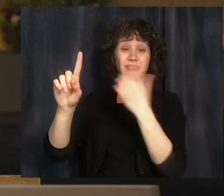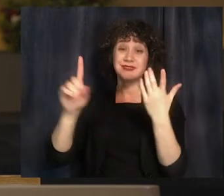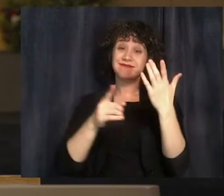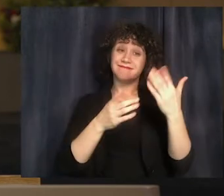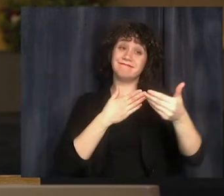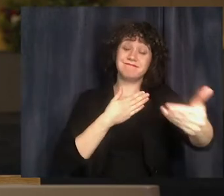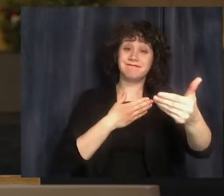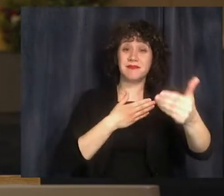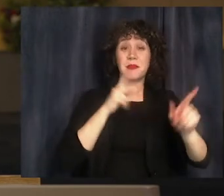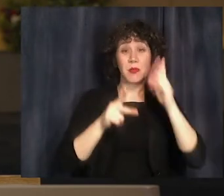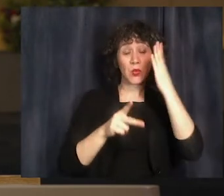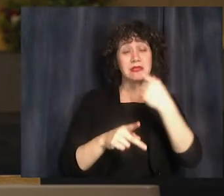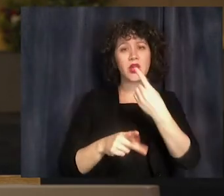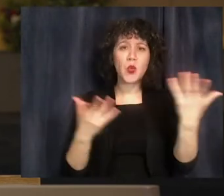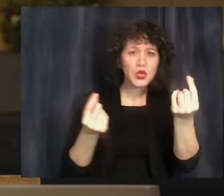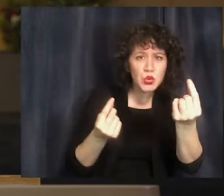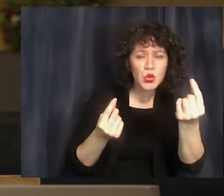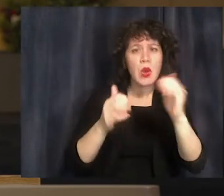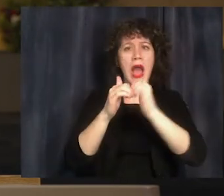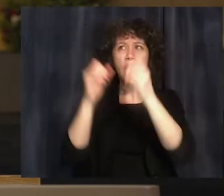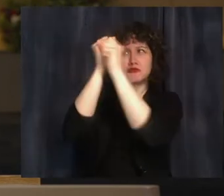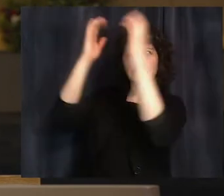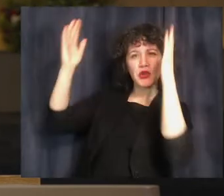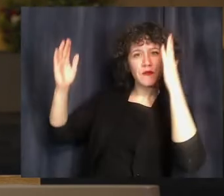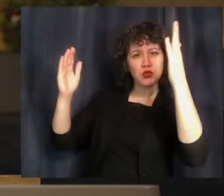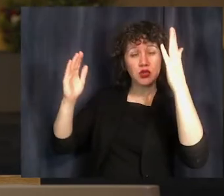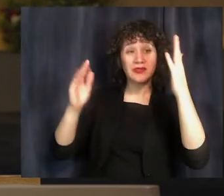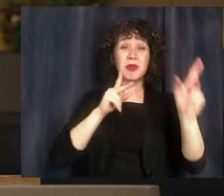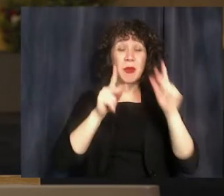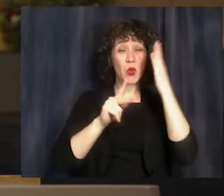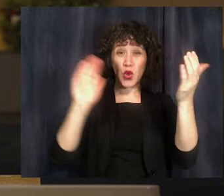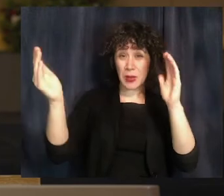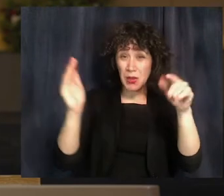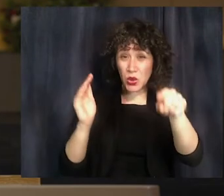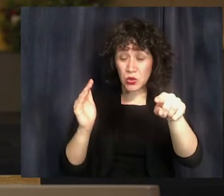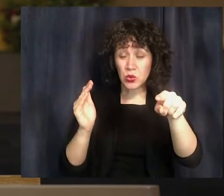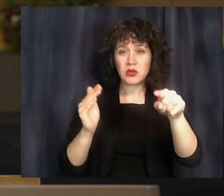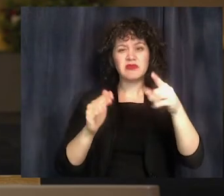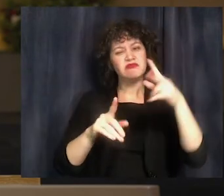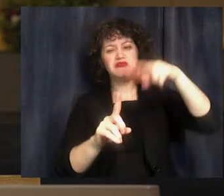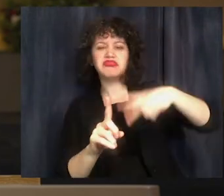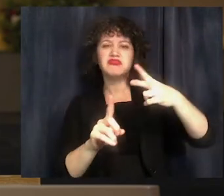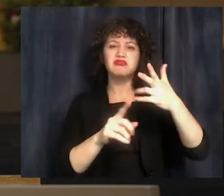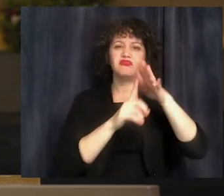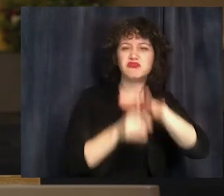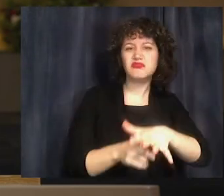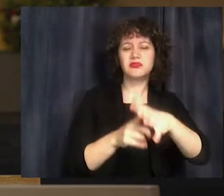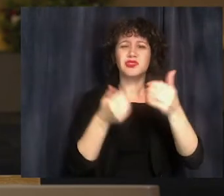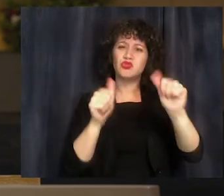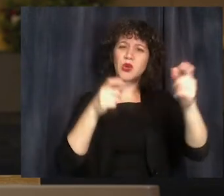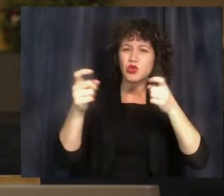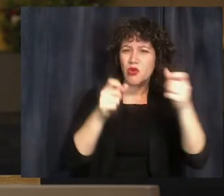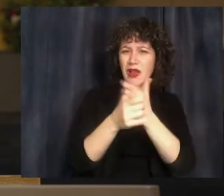will tell you what to do and how to envision your future. They will compare you to others, put you down, and try to control every action you take. While it